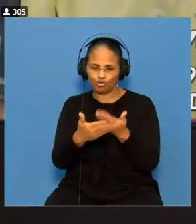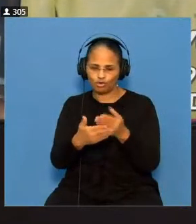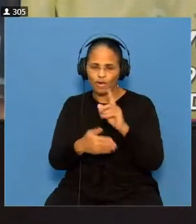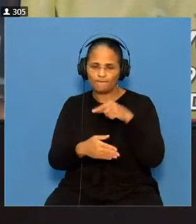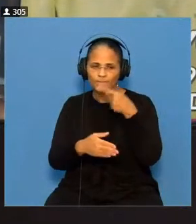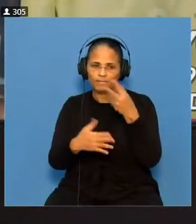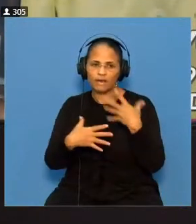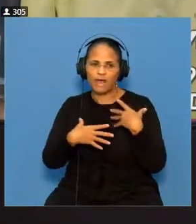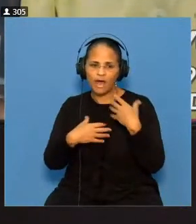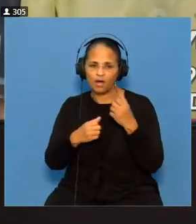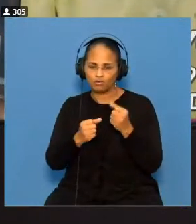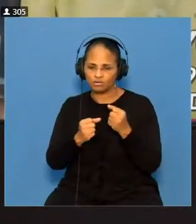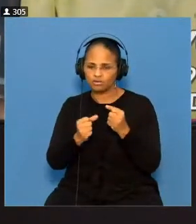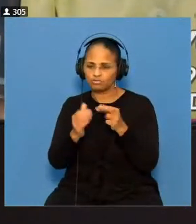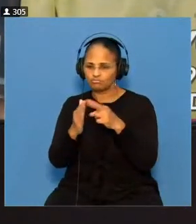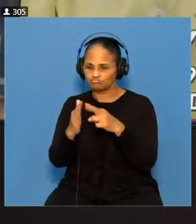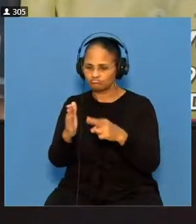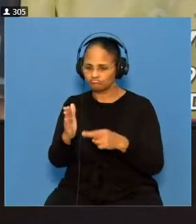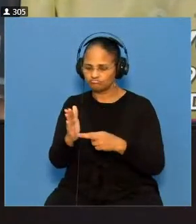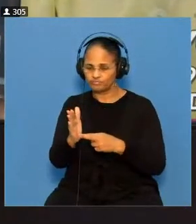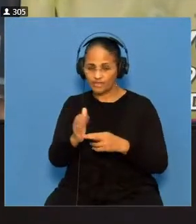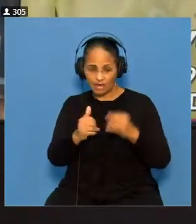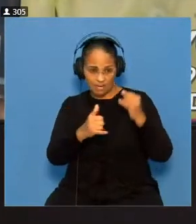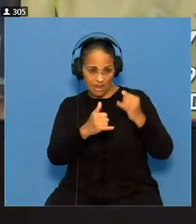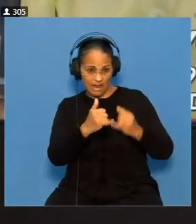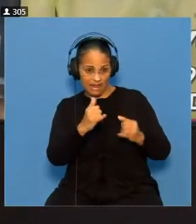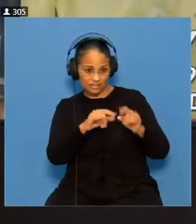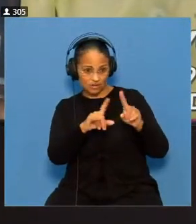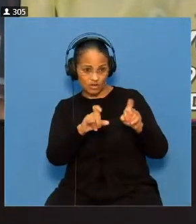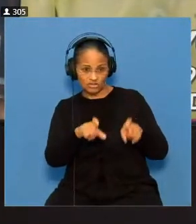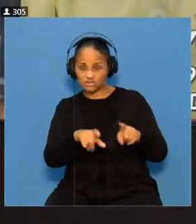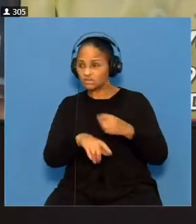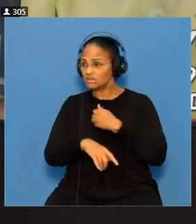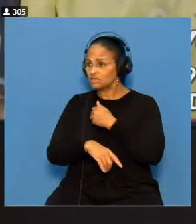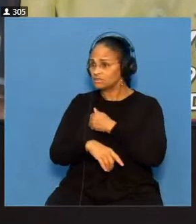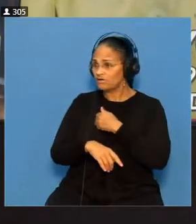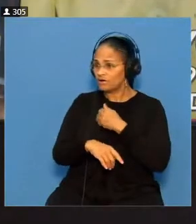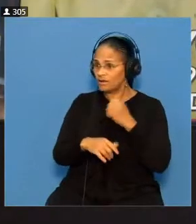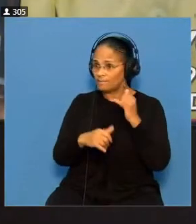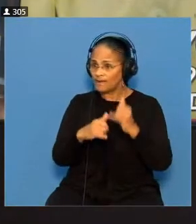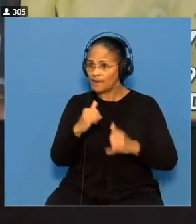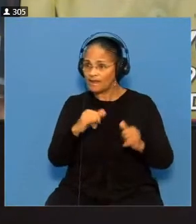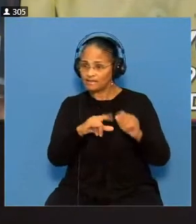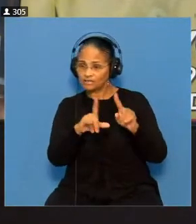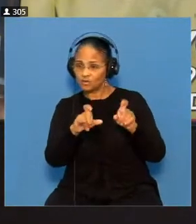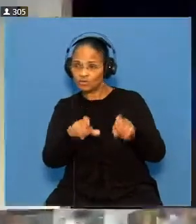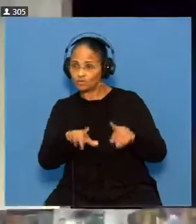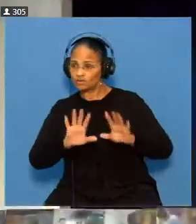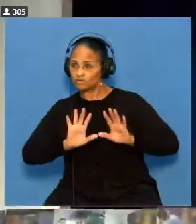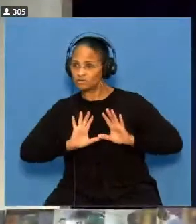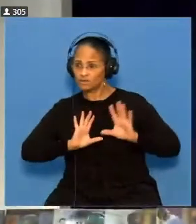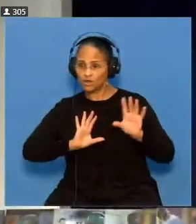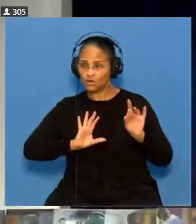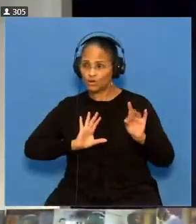public health guidance. And my last question, sorry. My last question.